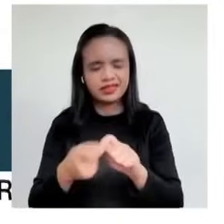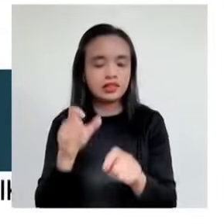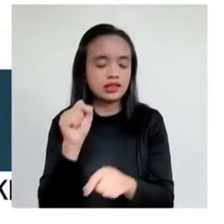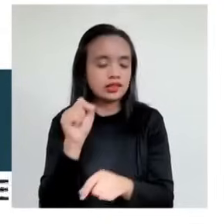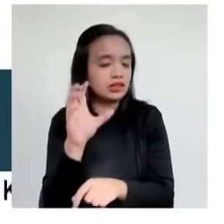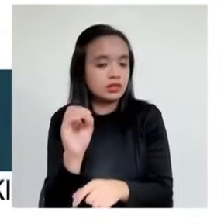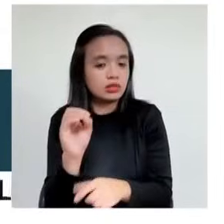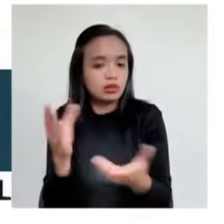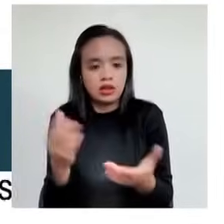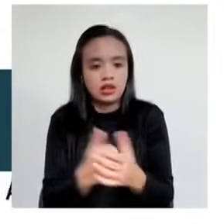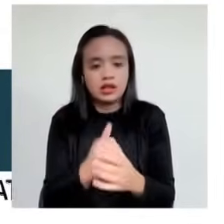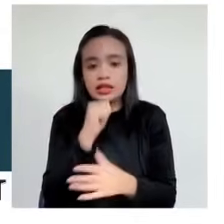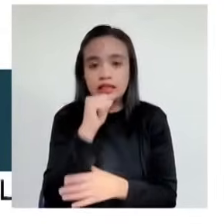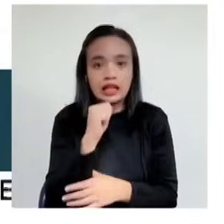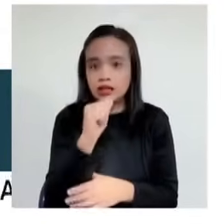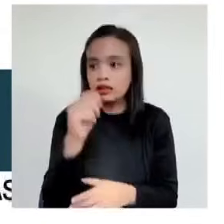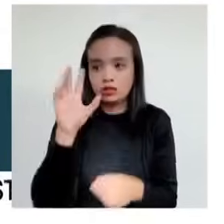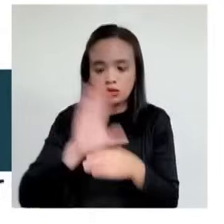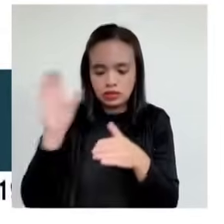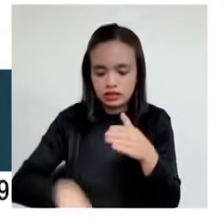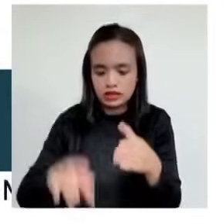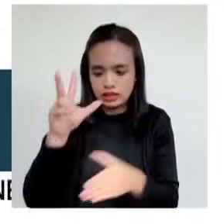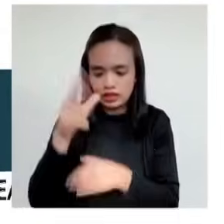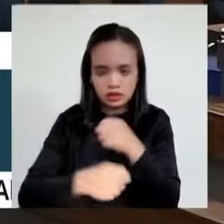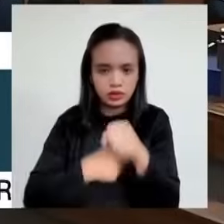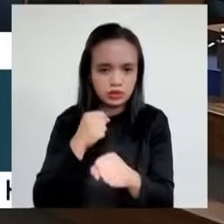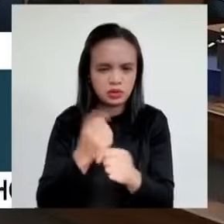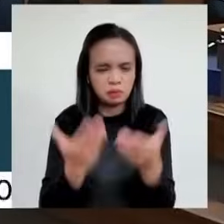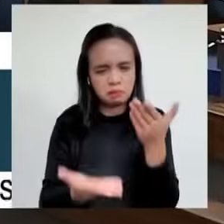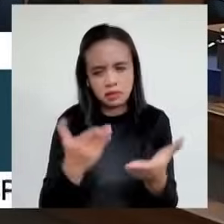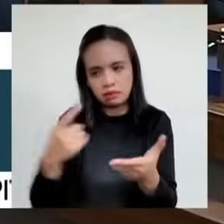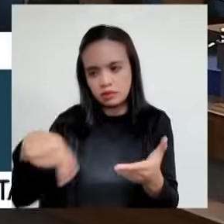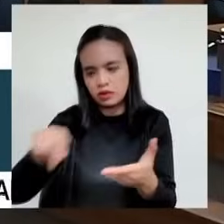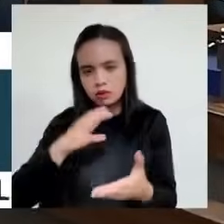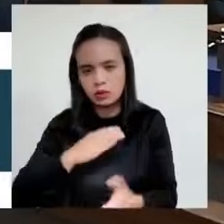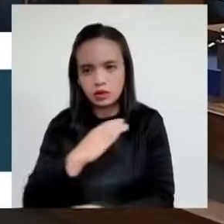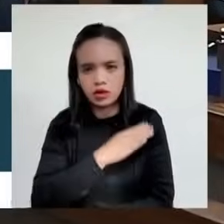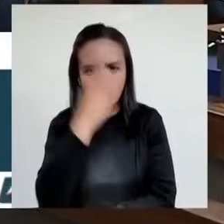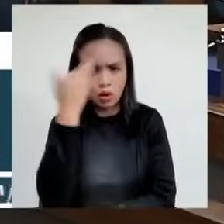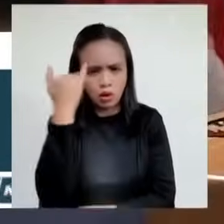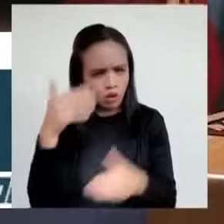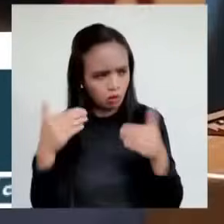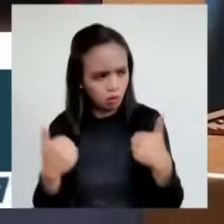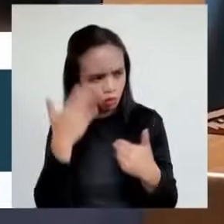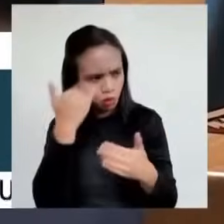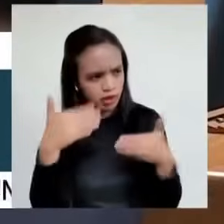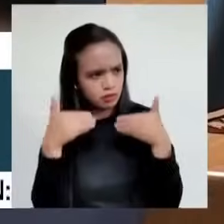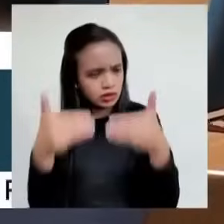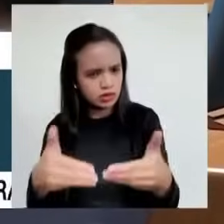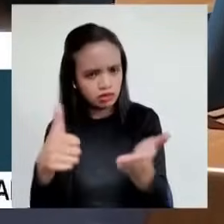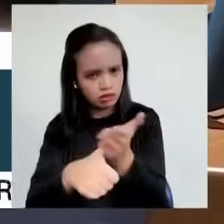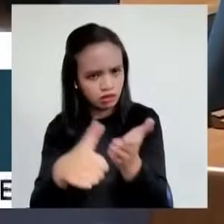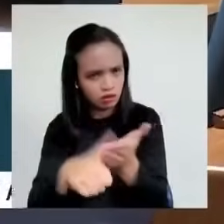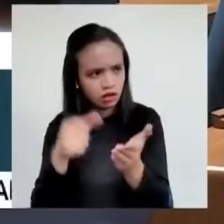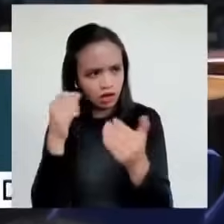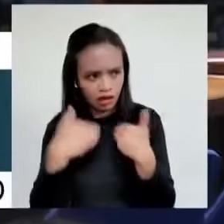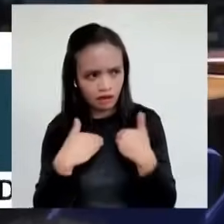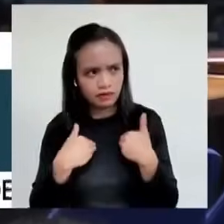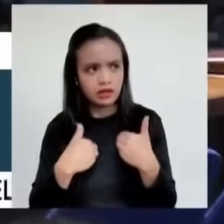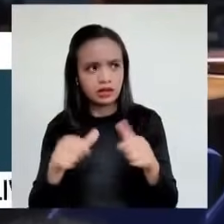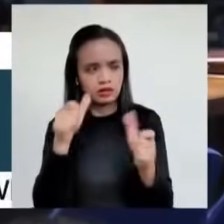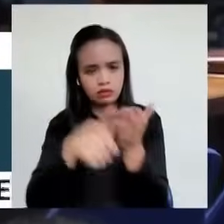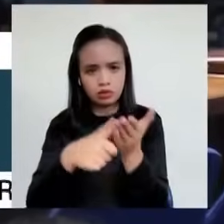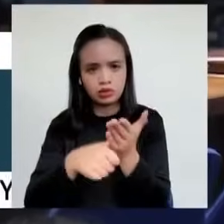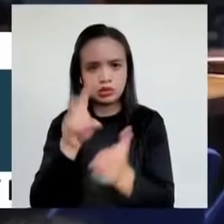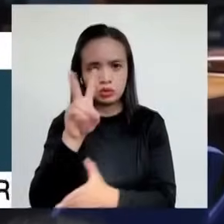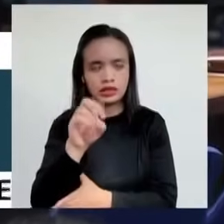naman buong 3 years. And so iniisip na rin siguro ng Congress, why proceed with the election and we will have the election by 2025? Come to think